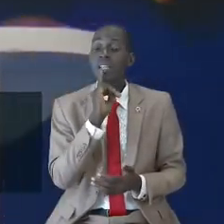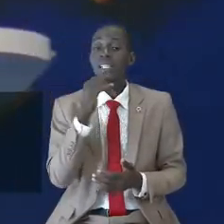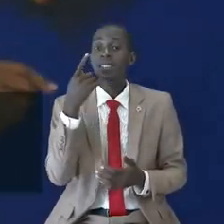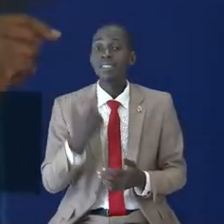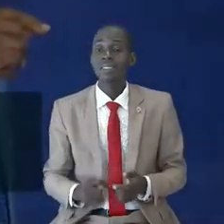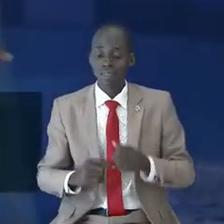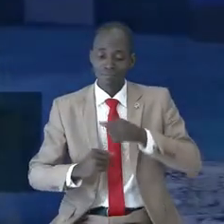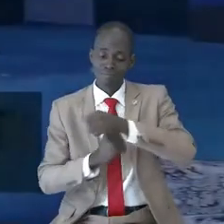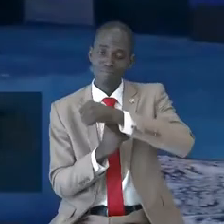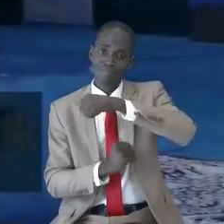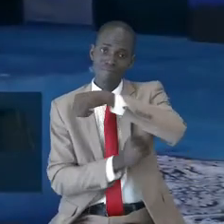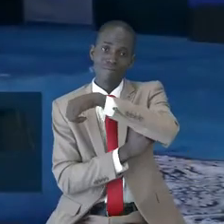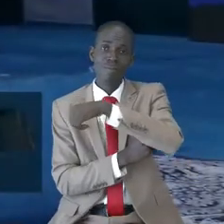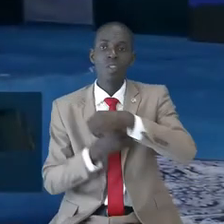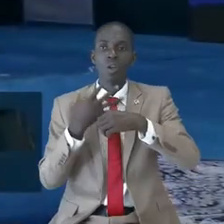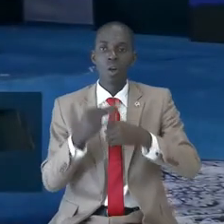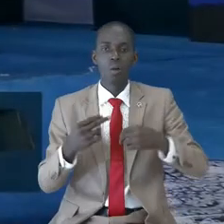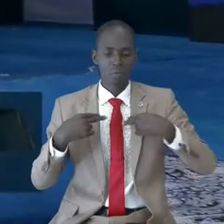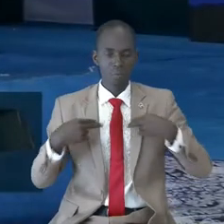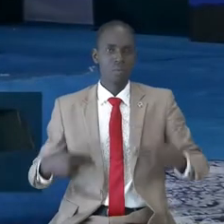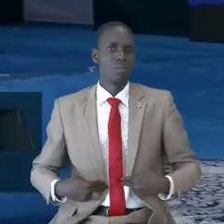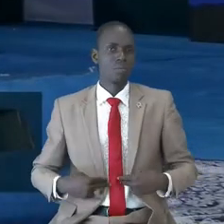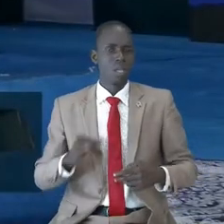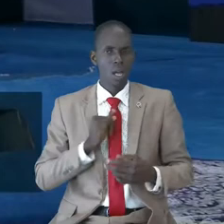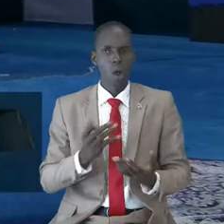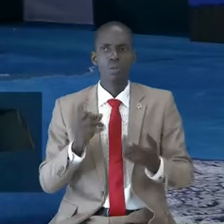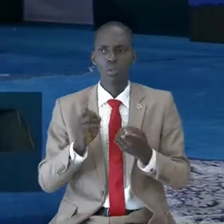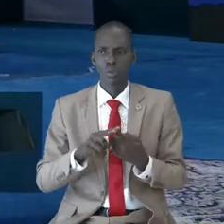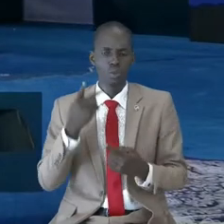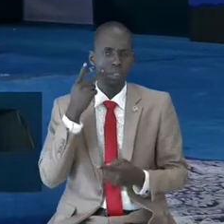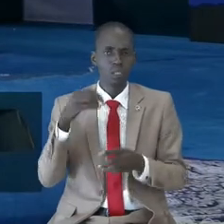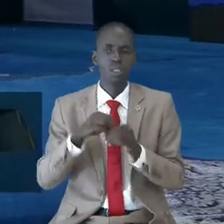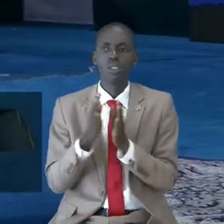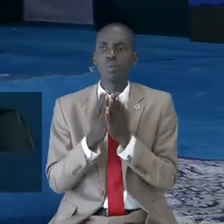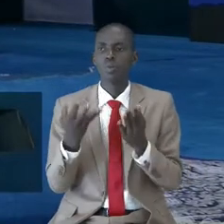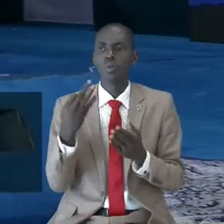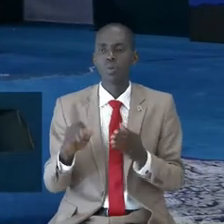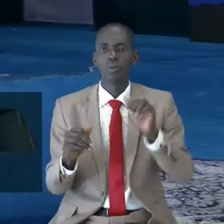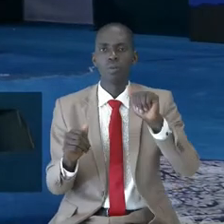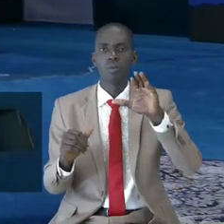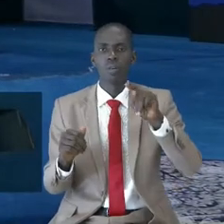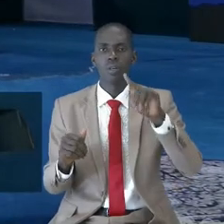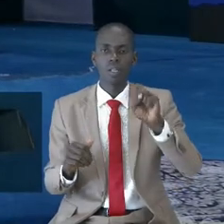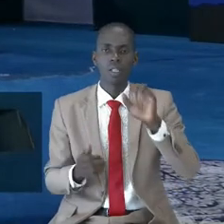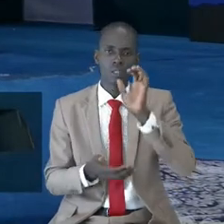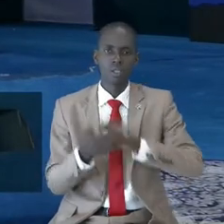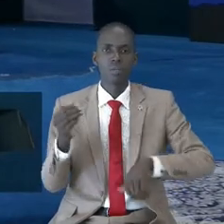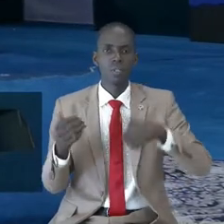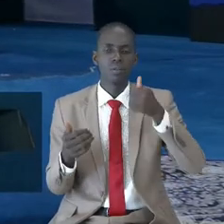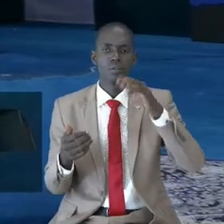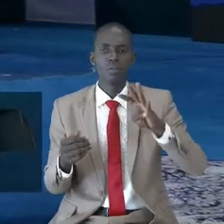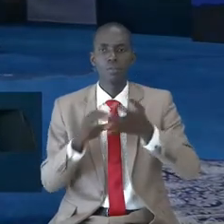foundation of health. I want you to look at Acts chapter 14, verse